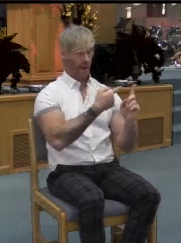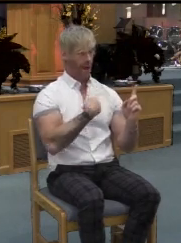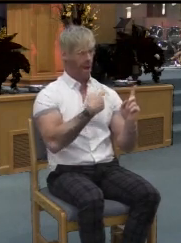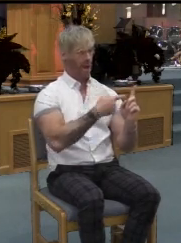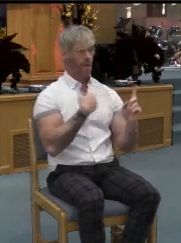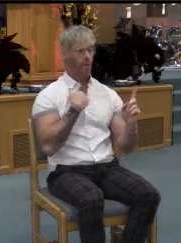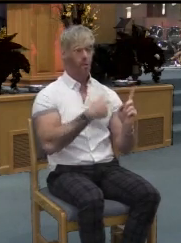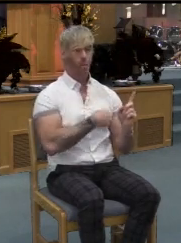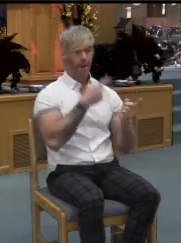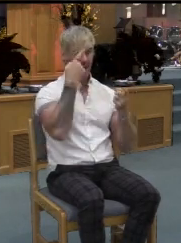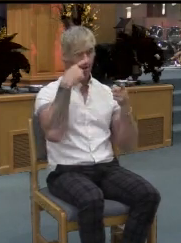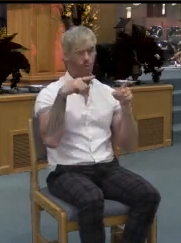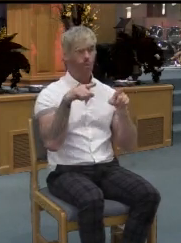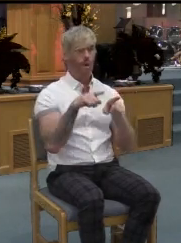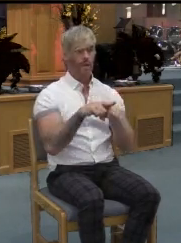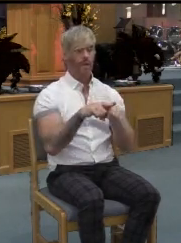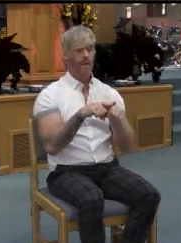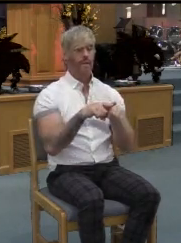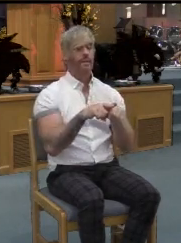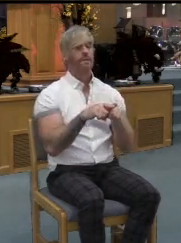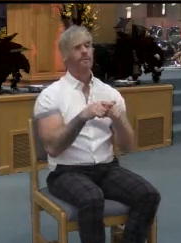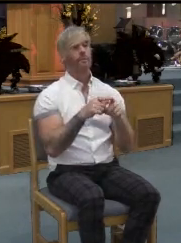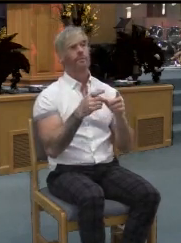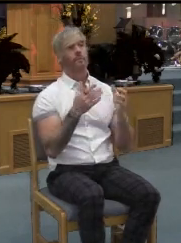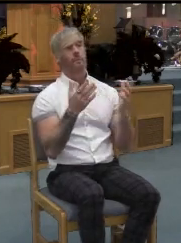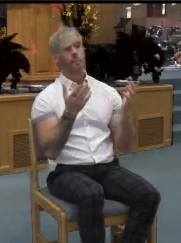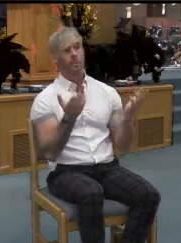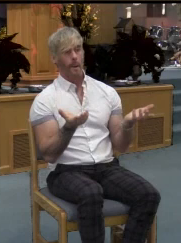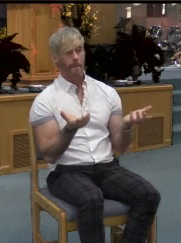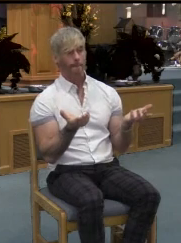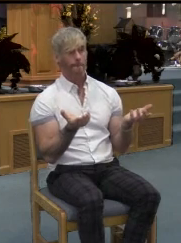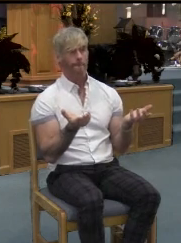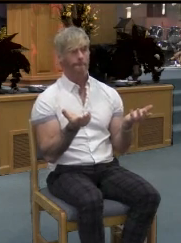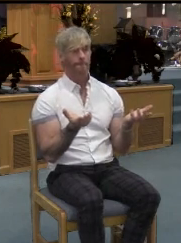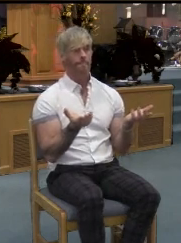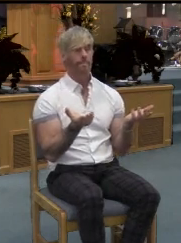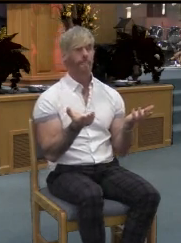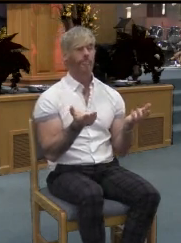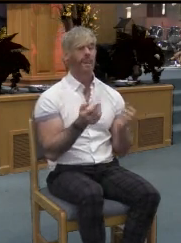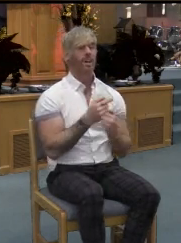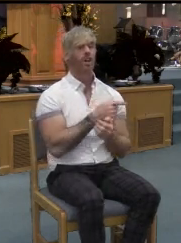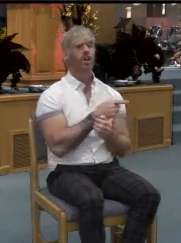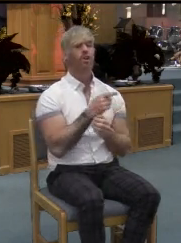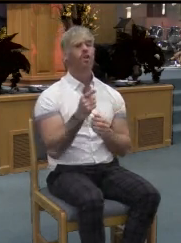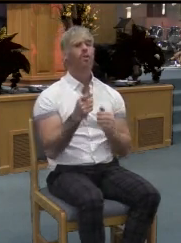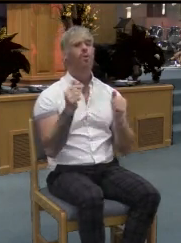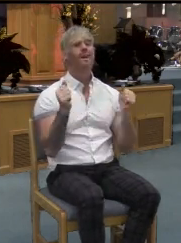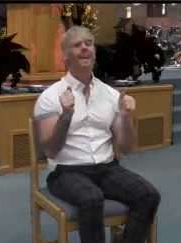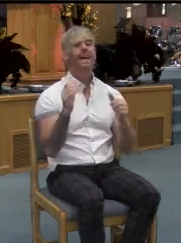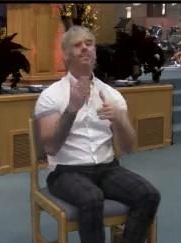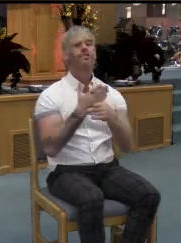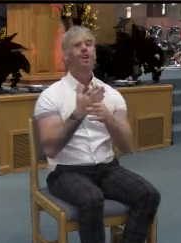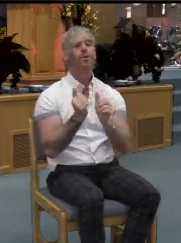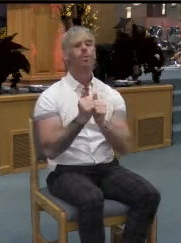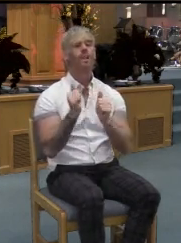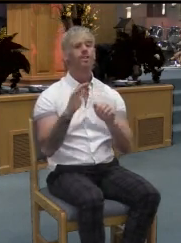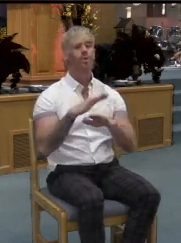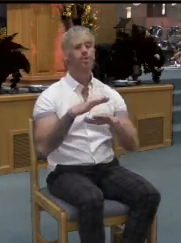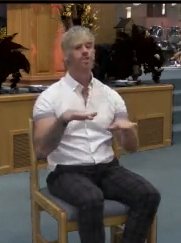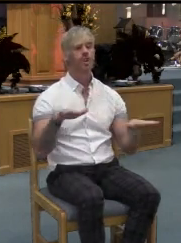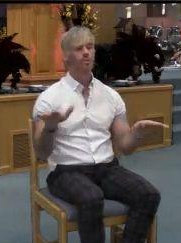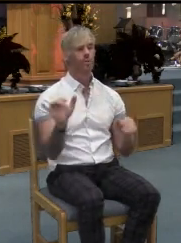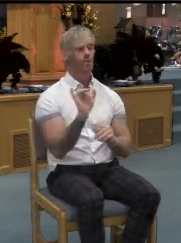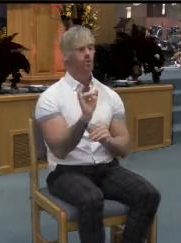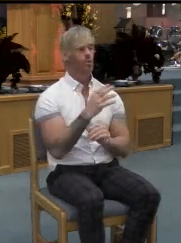conversation, which was bottom line, and this is a conclusion that you can share with your children and